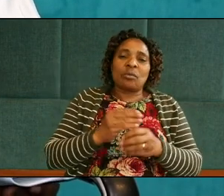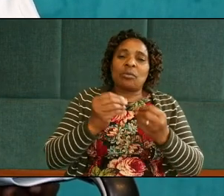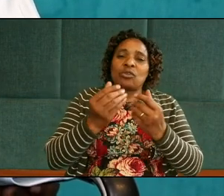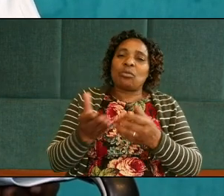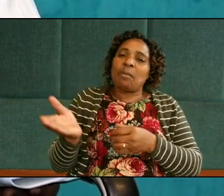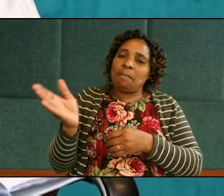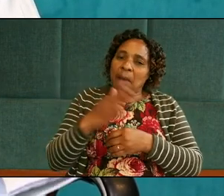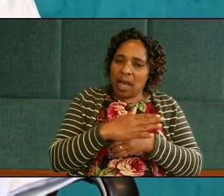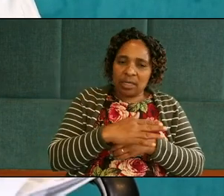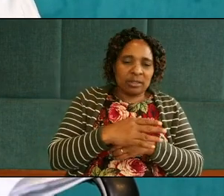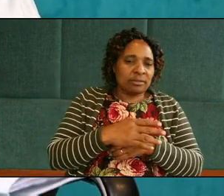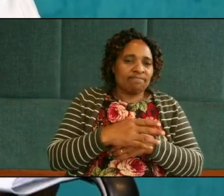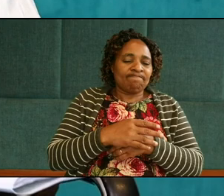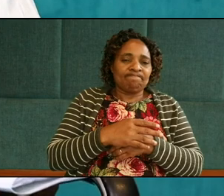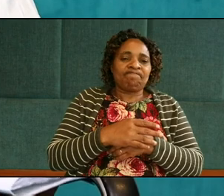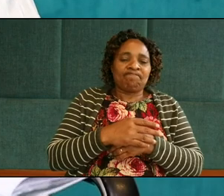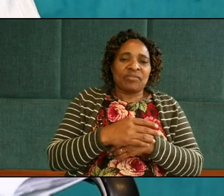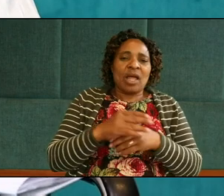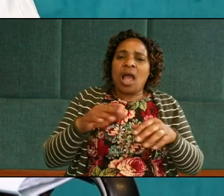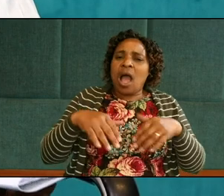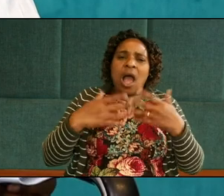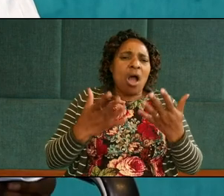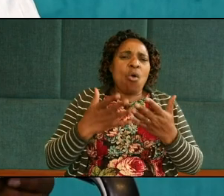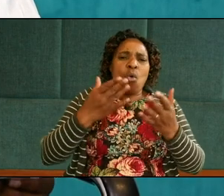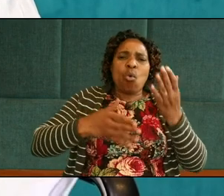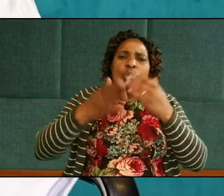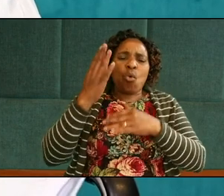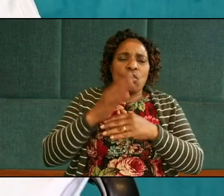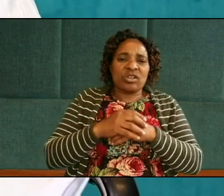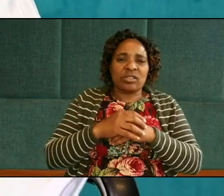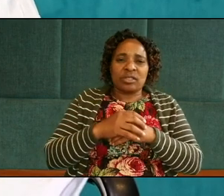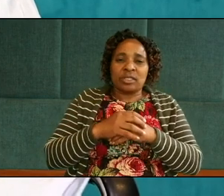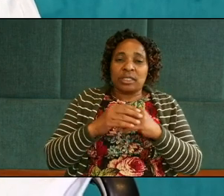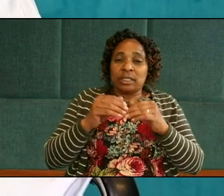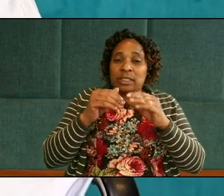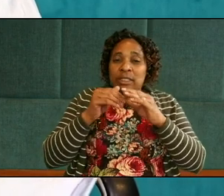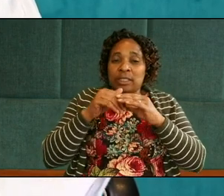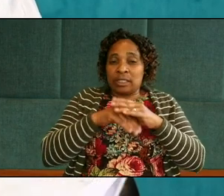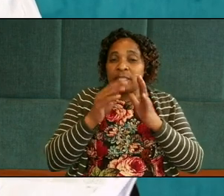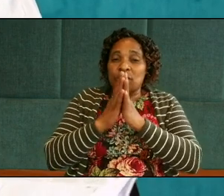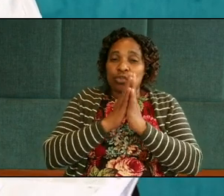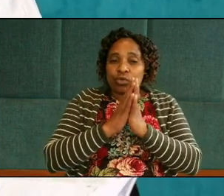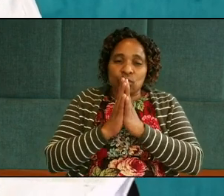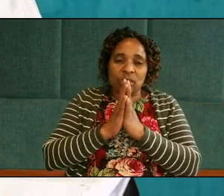back. Okay. Like how God was, like in the story,